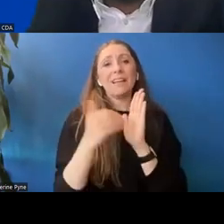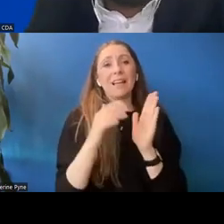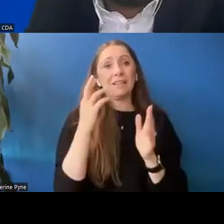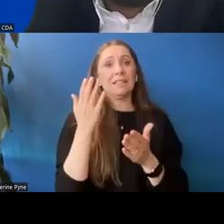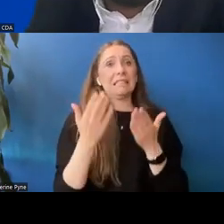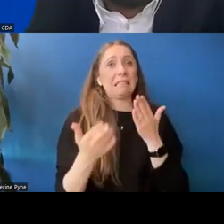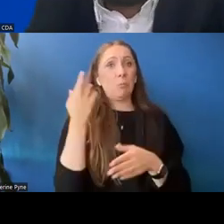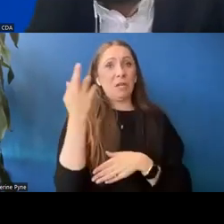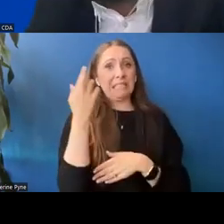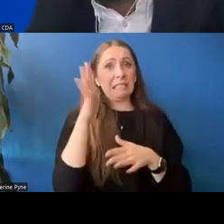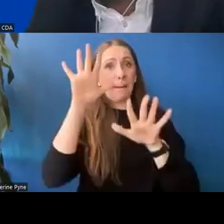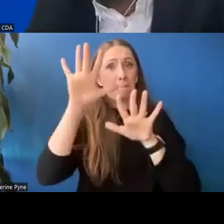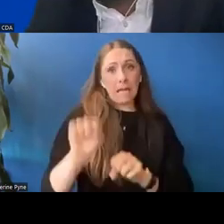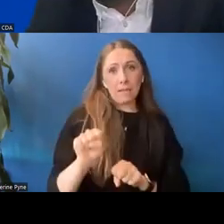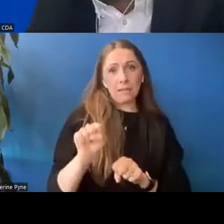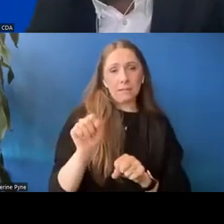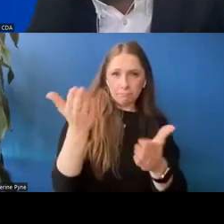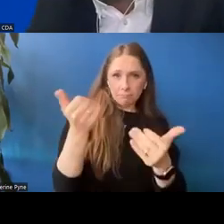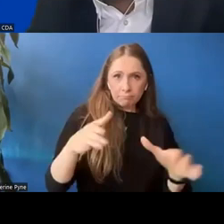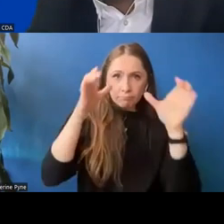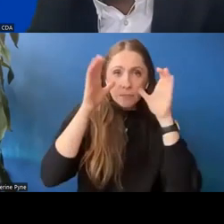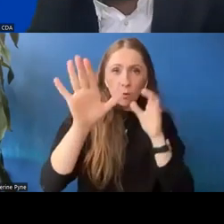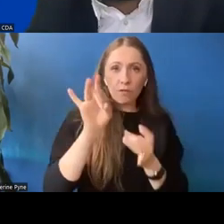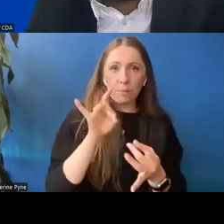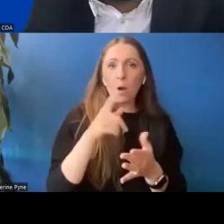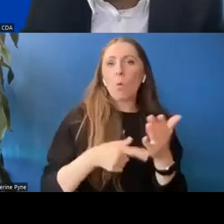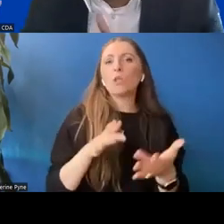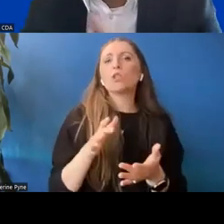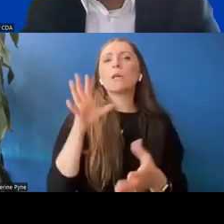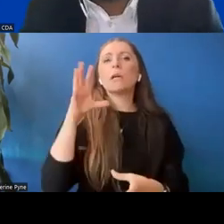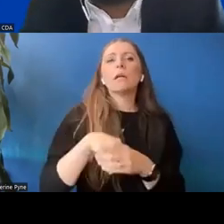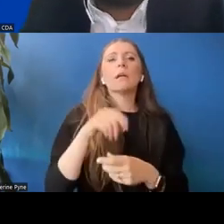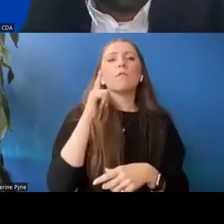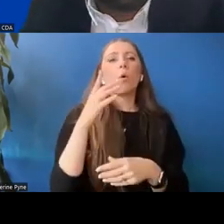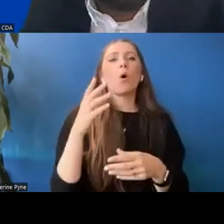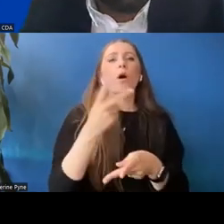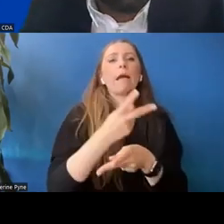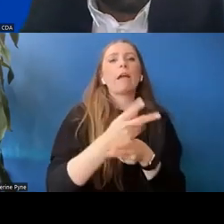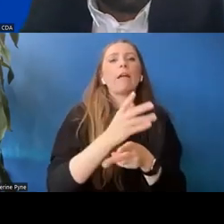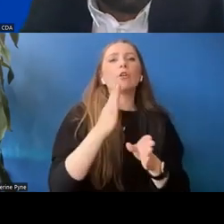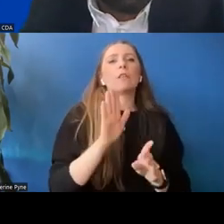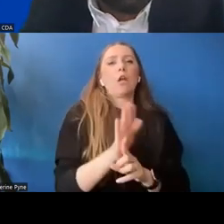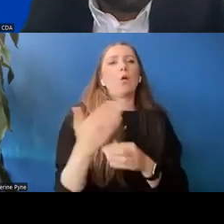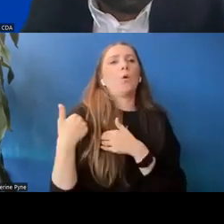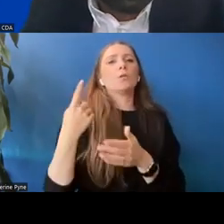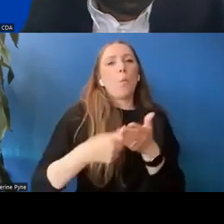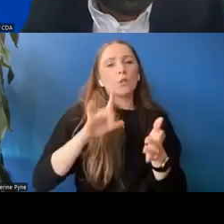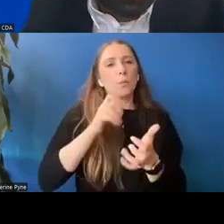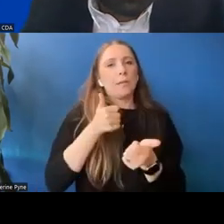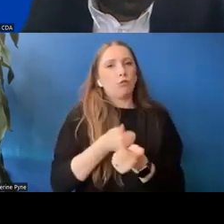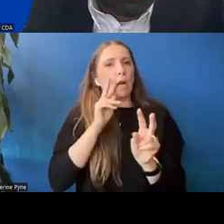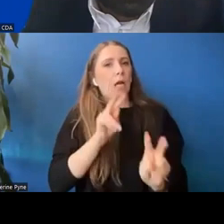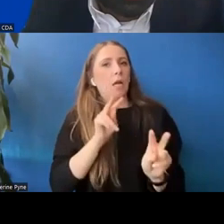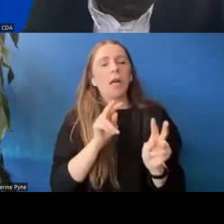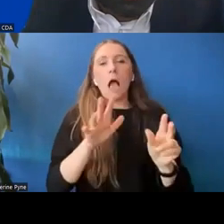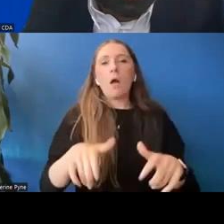blank, and love to hear your feedback on what drivers we should include in terms of caregiver burdens, which we should be tracking. So again, I'll just